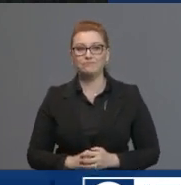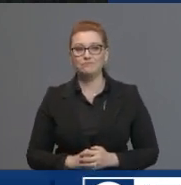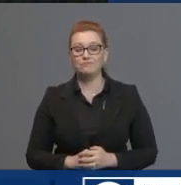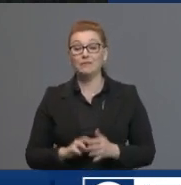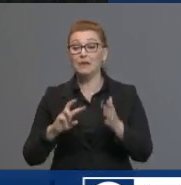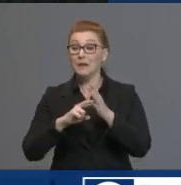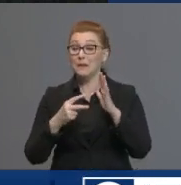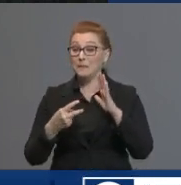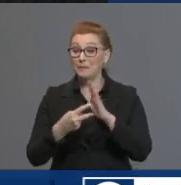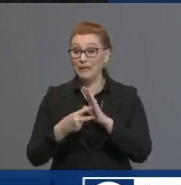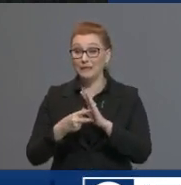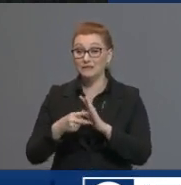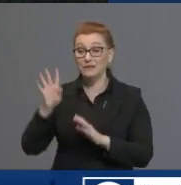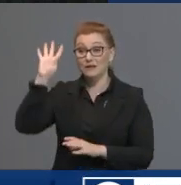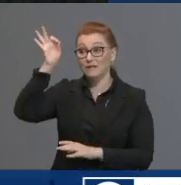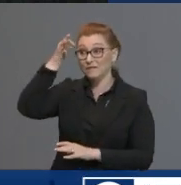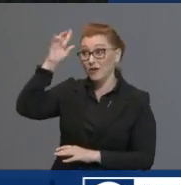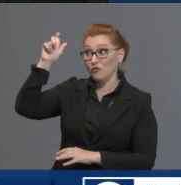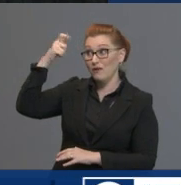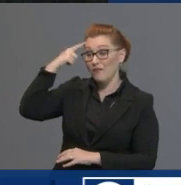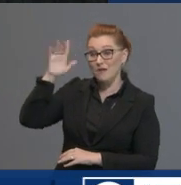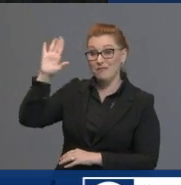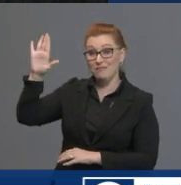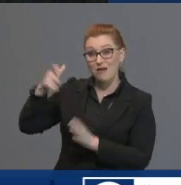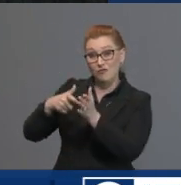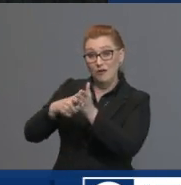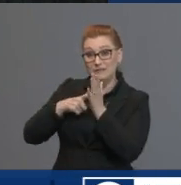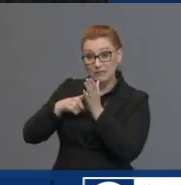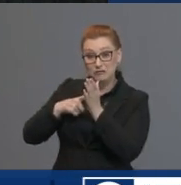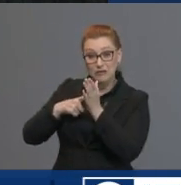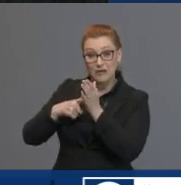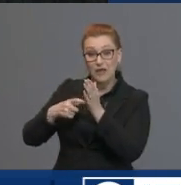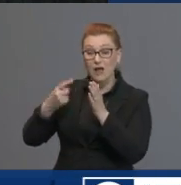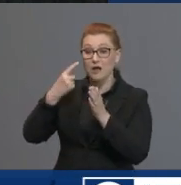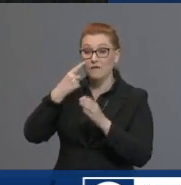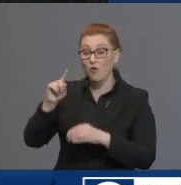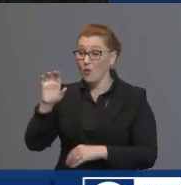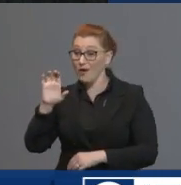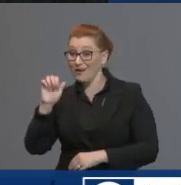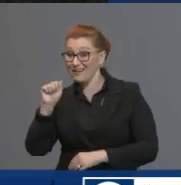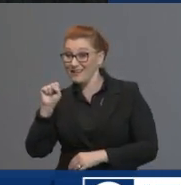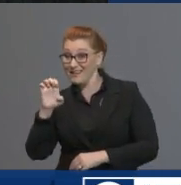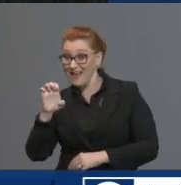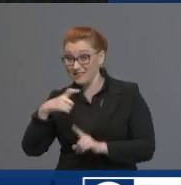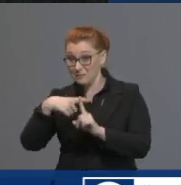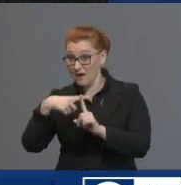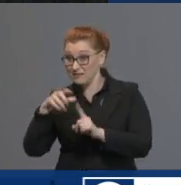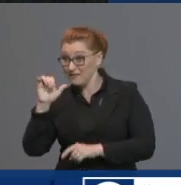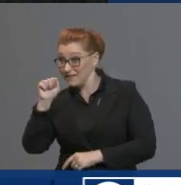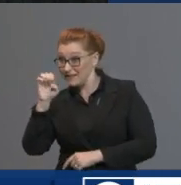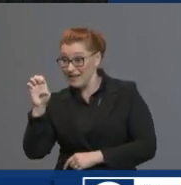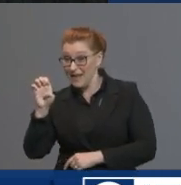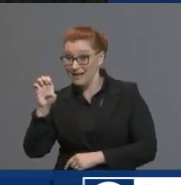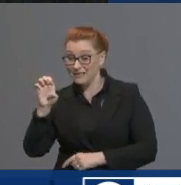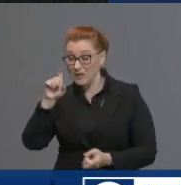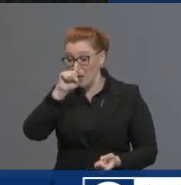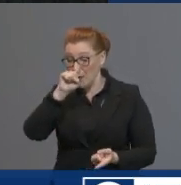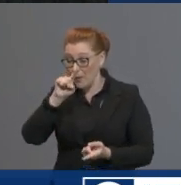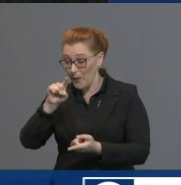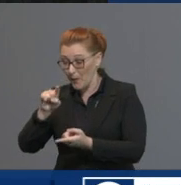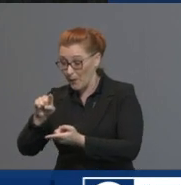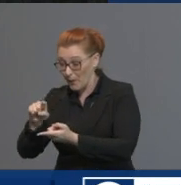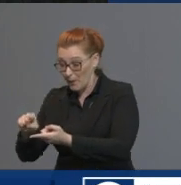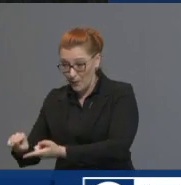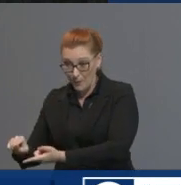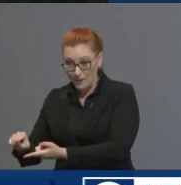Arizona meets the White House gating criteria for cases with a downward trajectory of positive cases as a